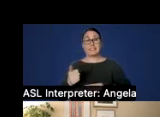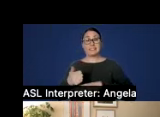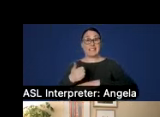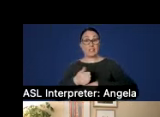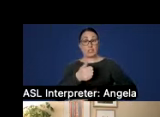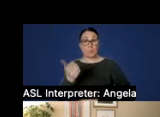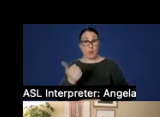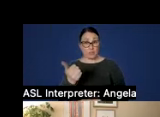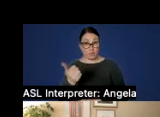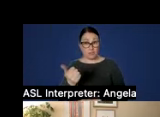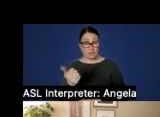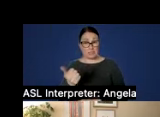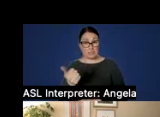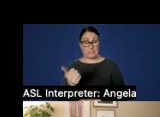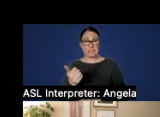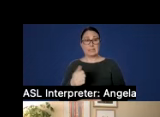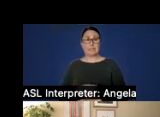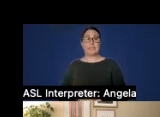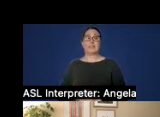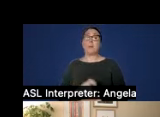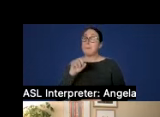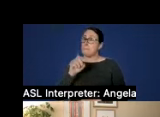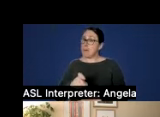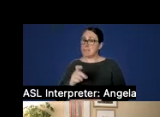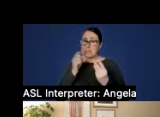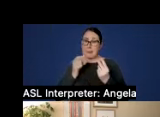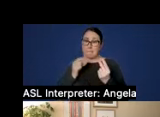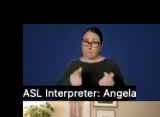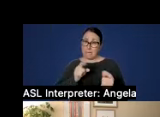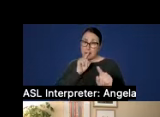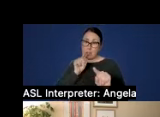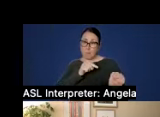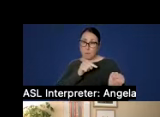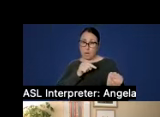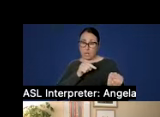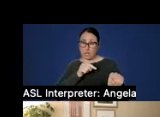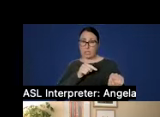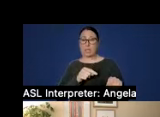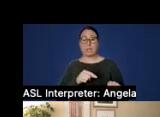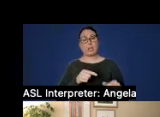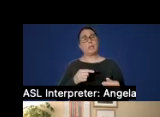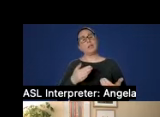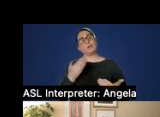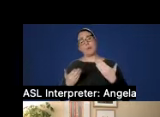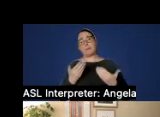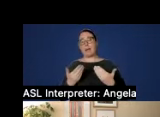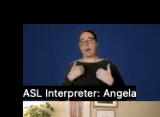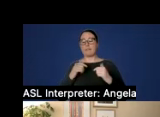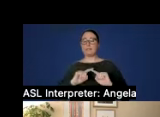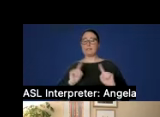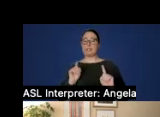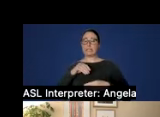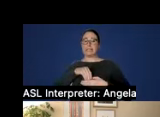that must be immediately reported. And then you may have different internal policies about how to handle